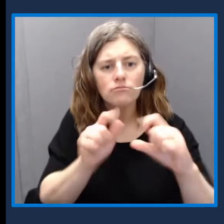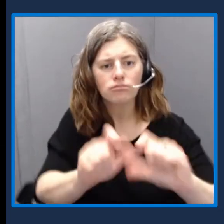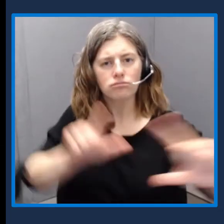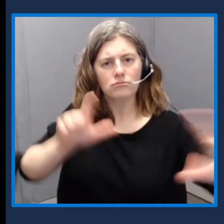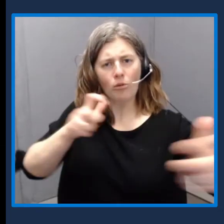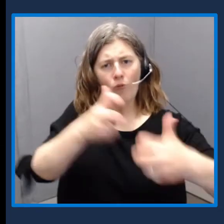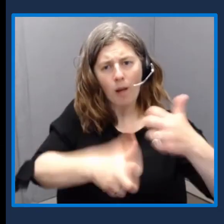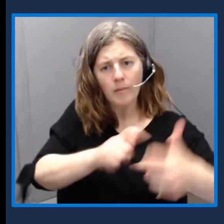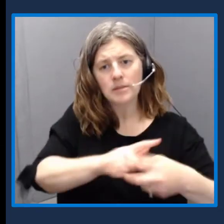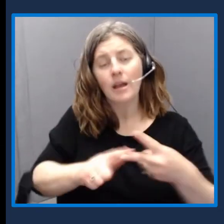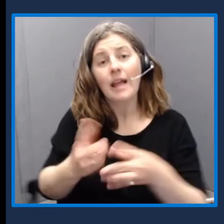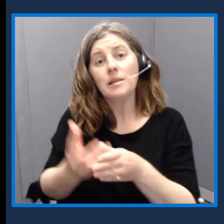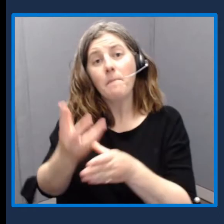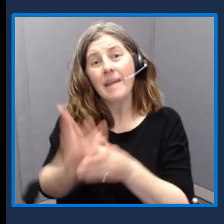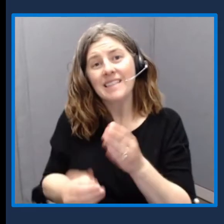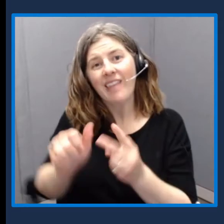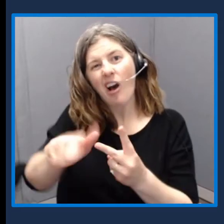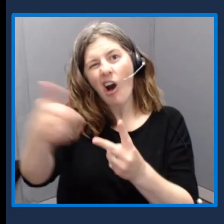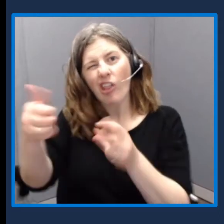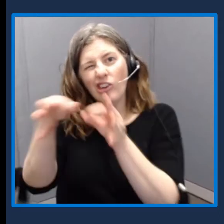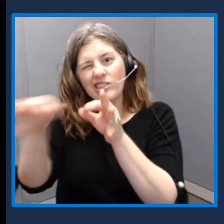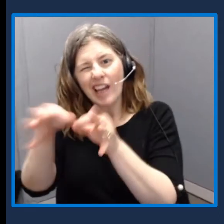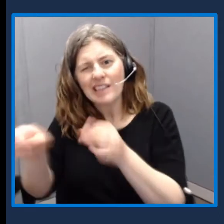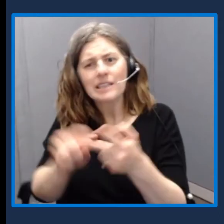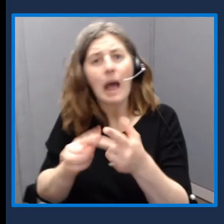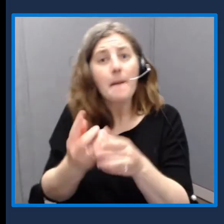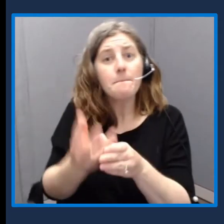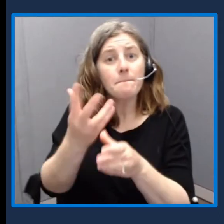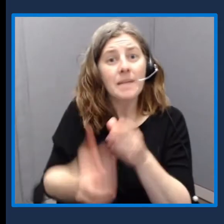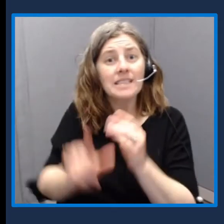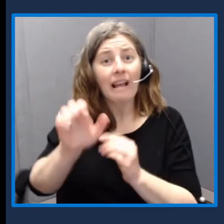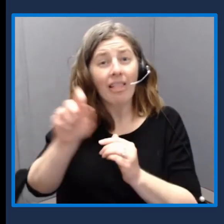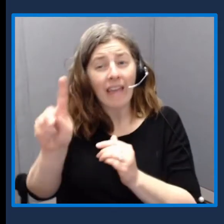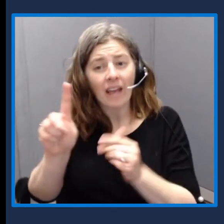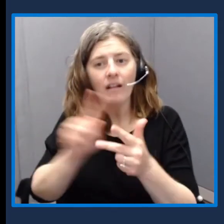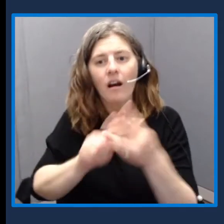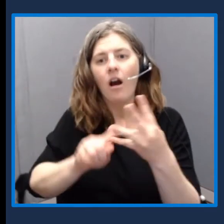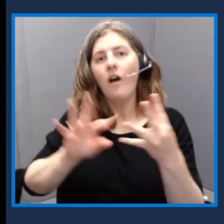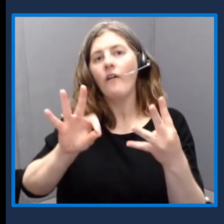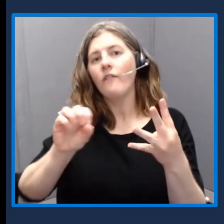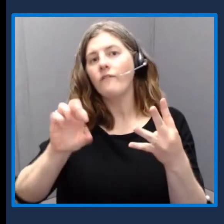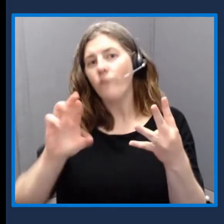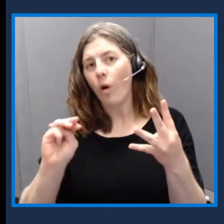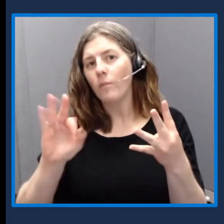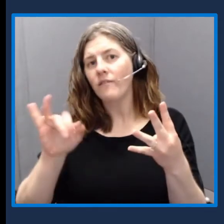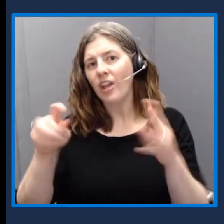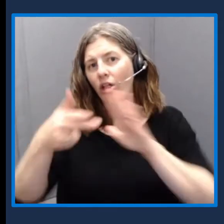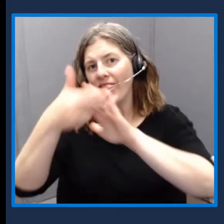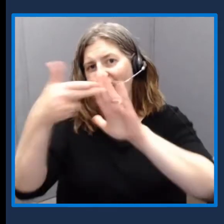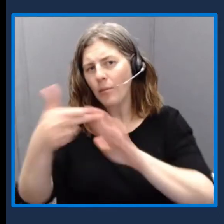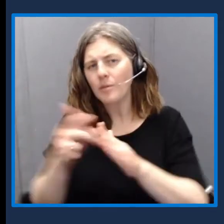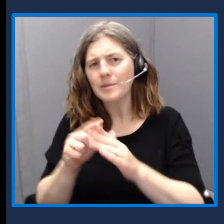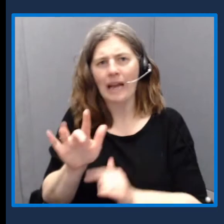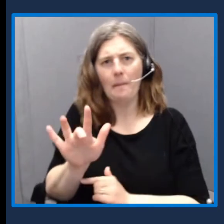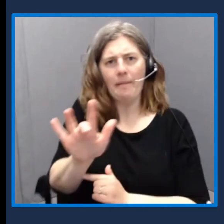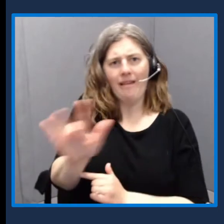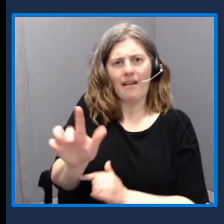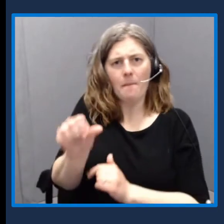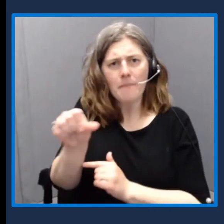missing alternative text, missing link text, and form field labels and empty buttons are amongst those